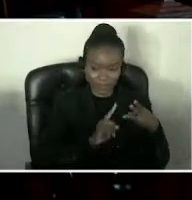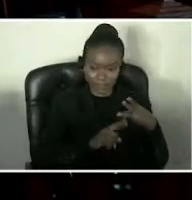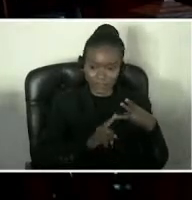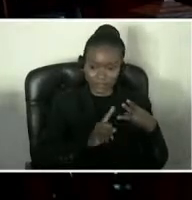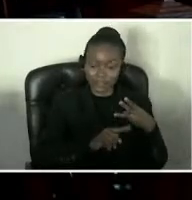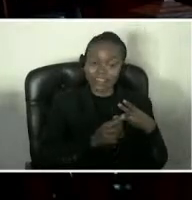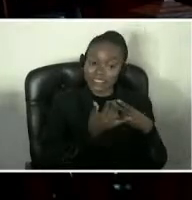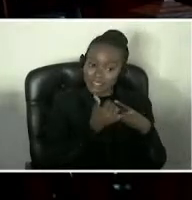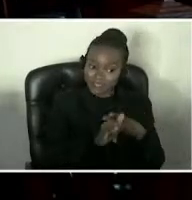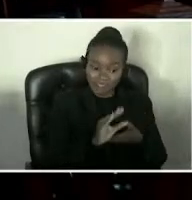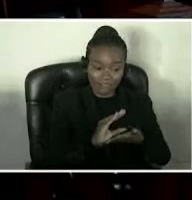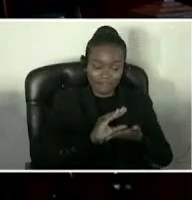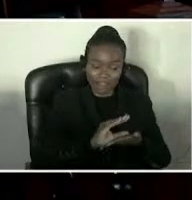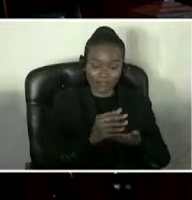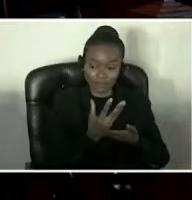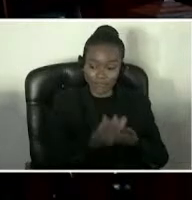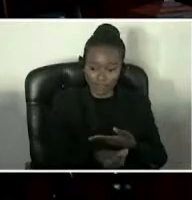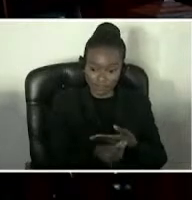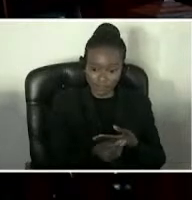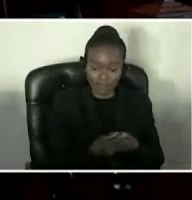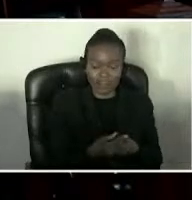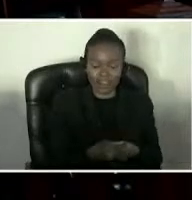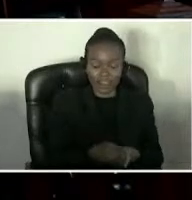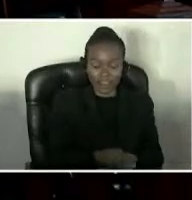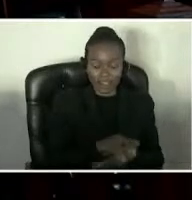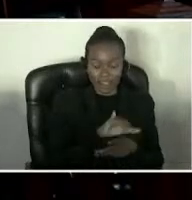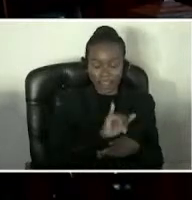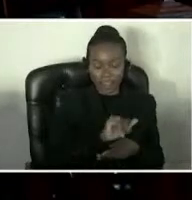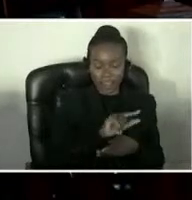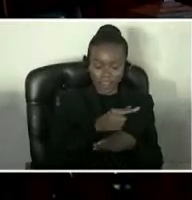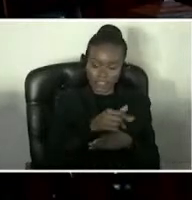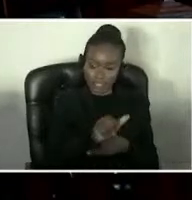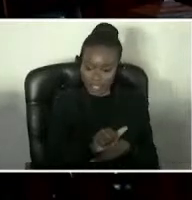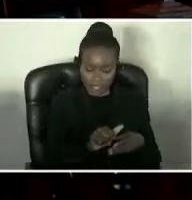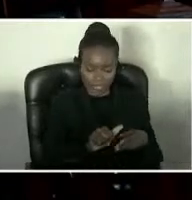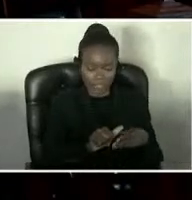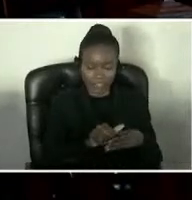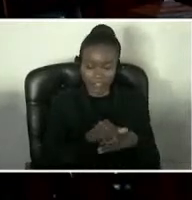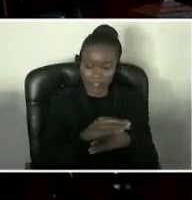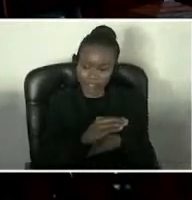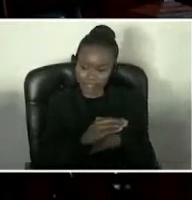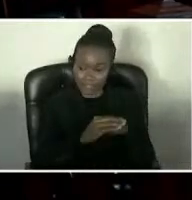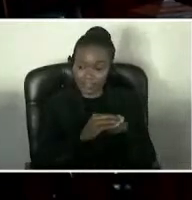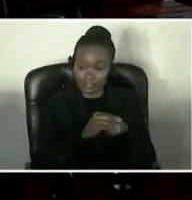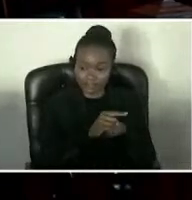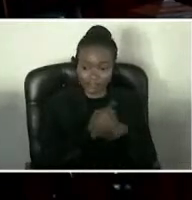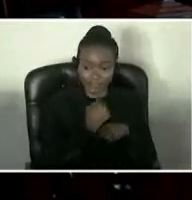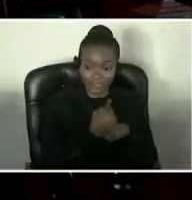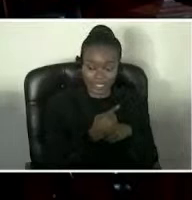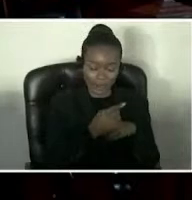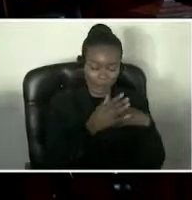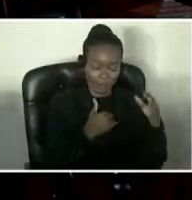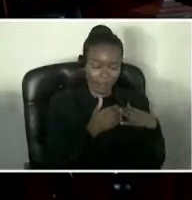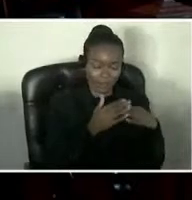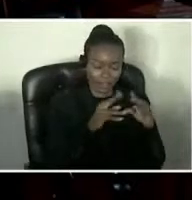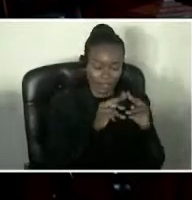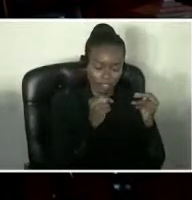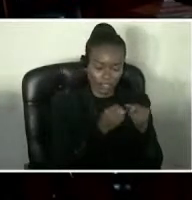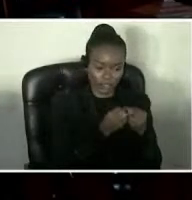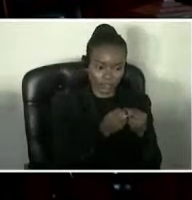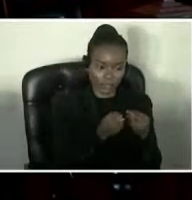on this stage on ilhac the ntp states that the building a national health insurance system is an important